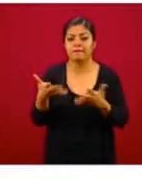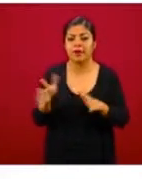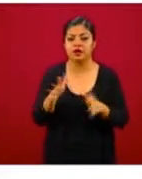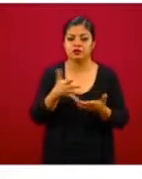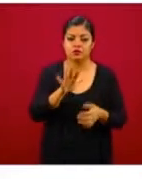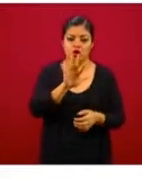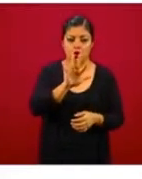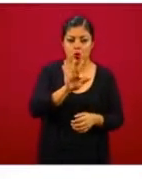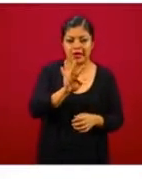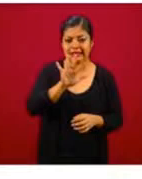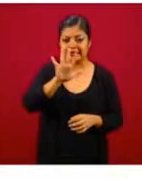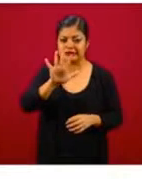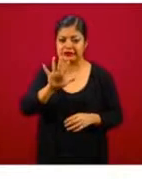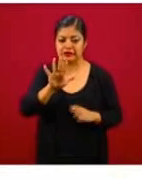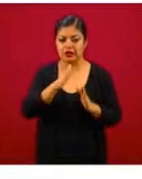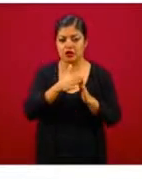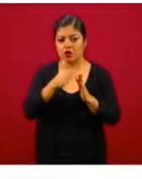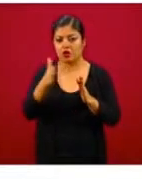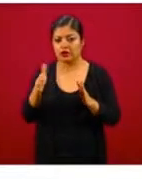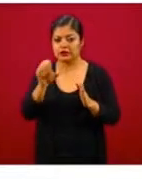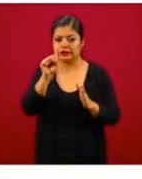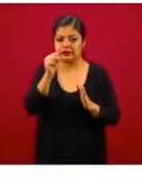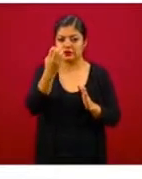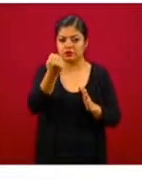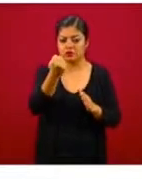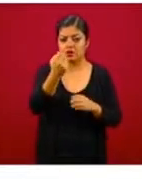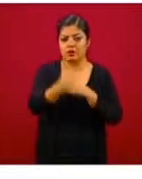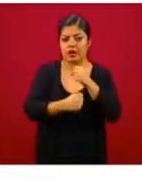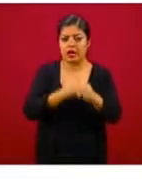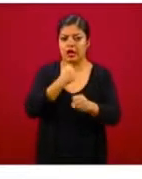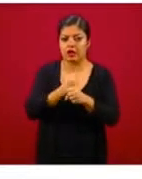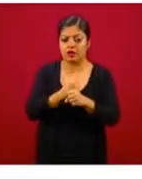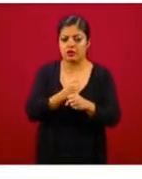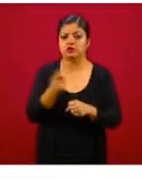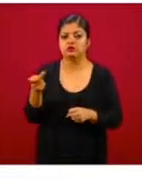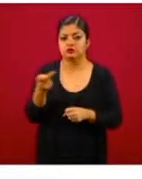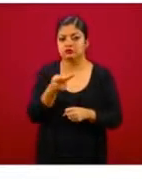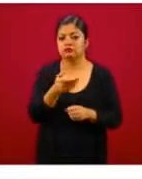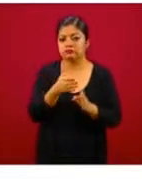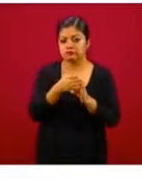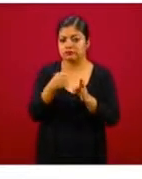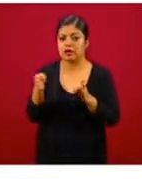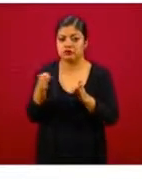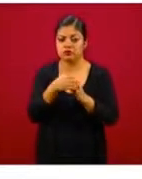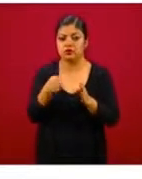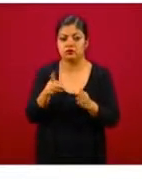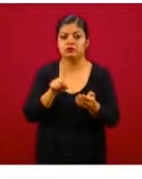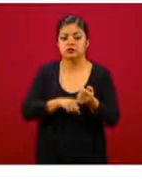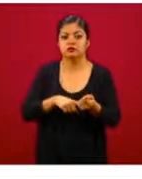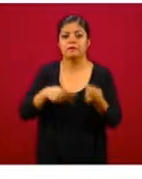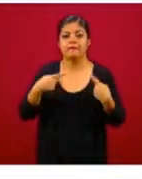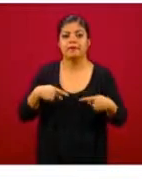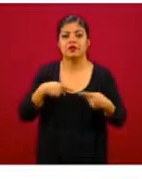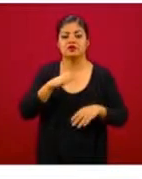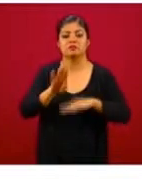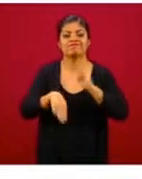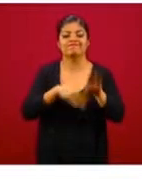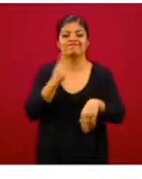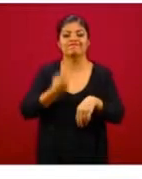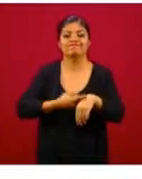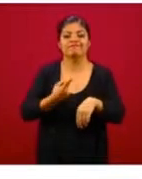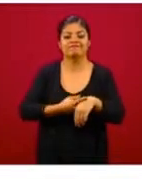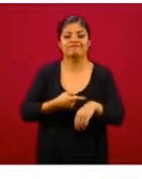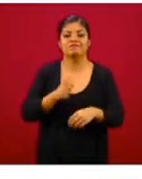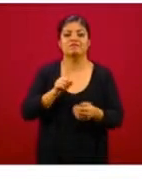up dying. And a key group between 45 and 69 years